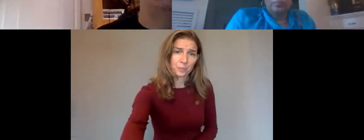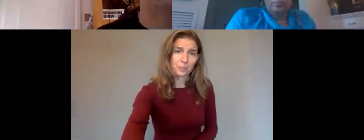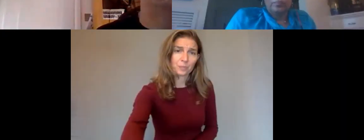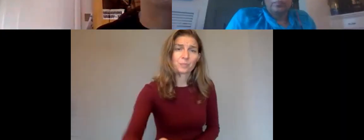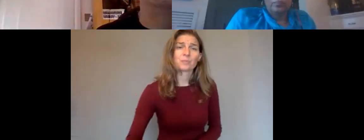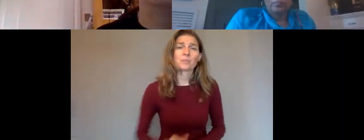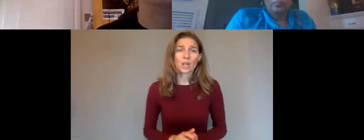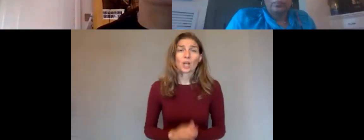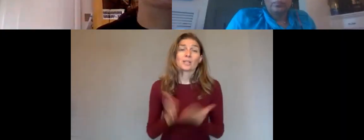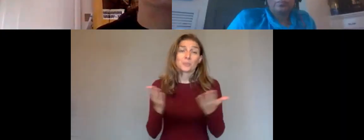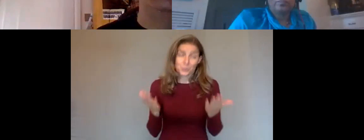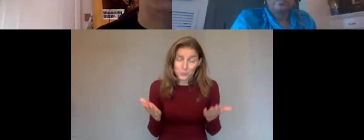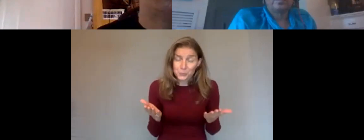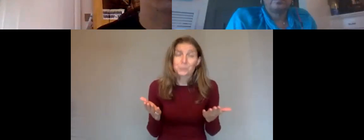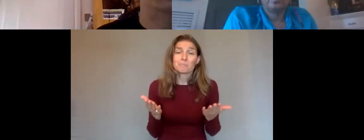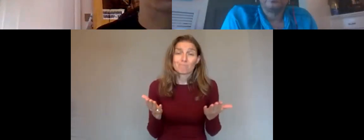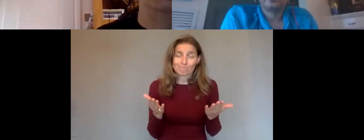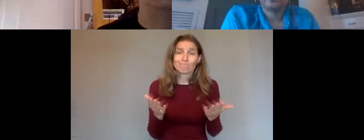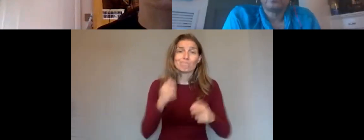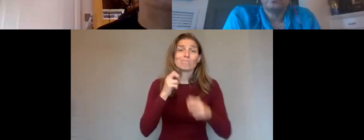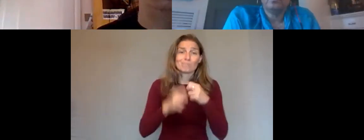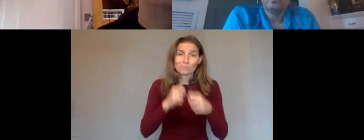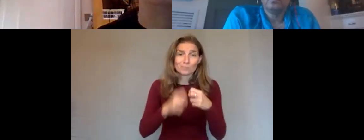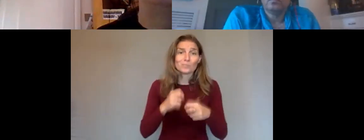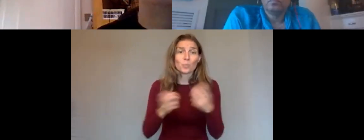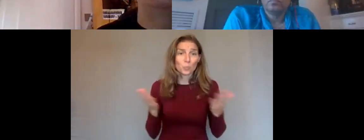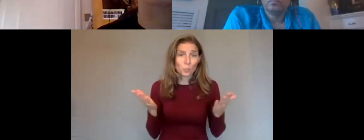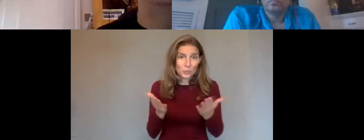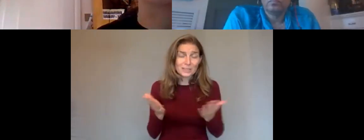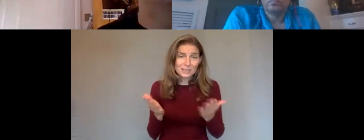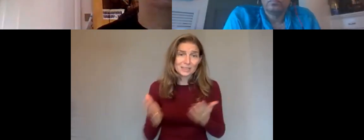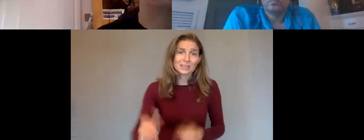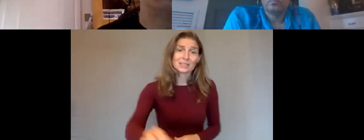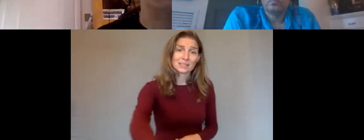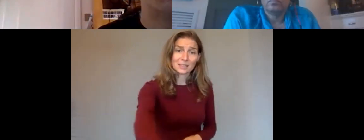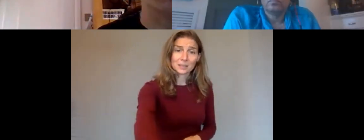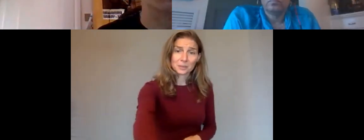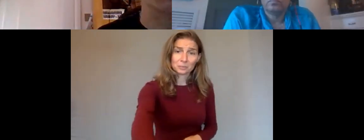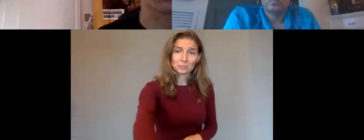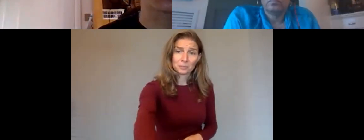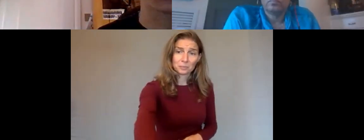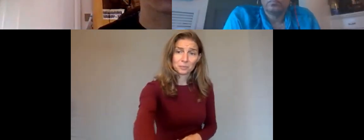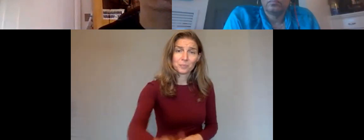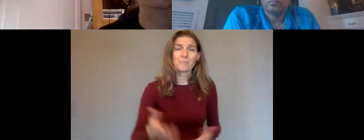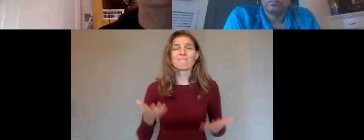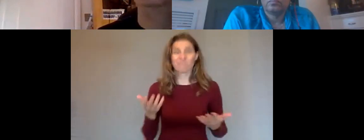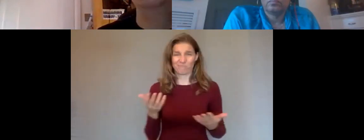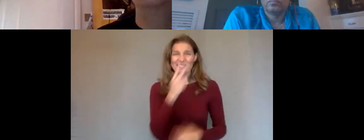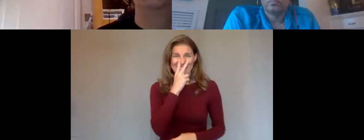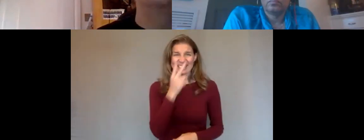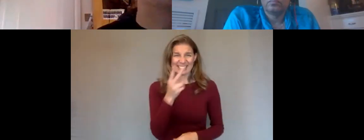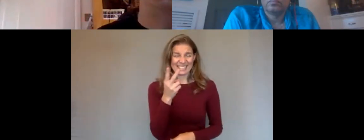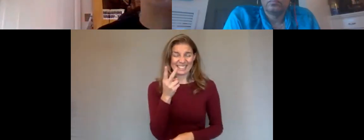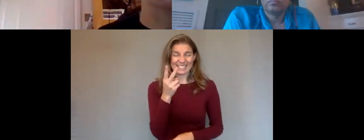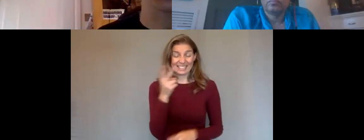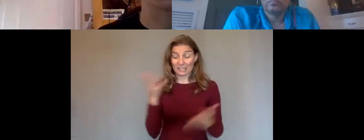partly it's not least to do with our feeling of lack of control, not knowing